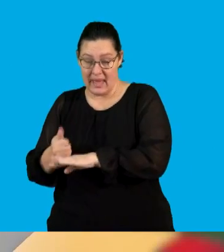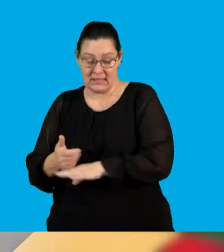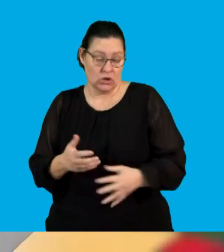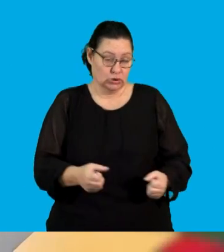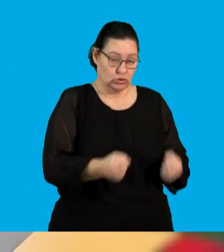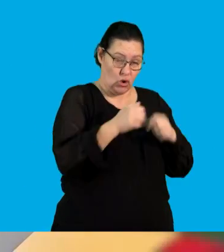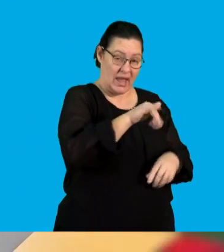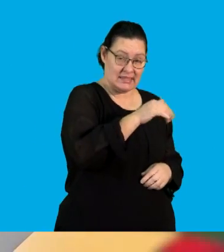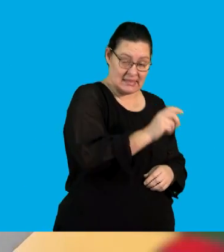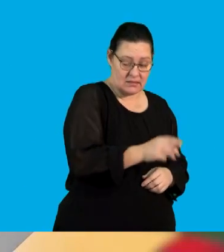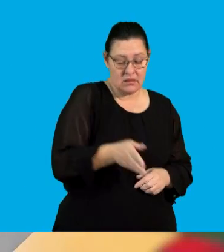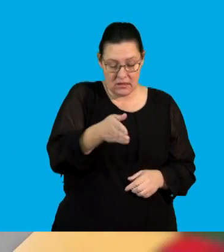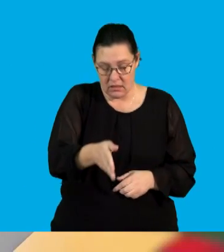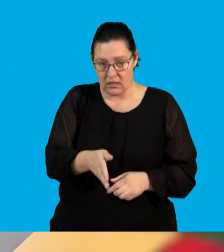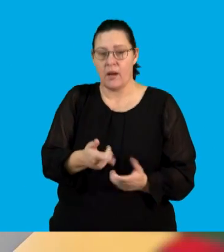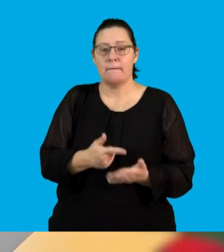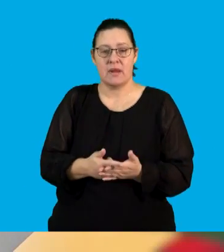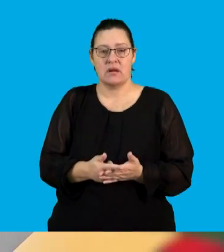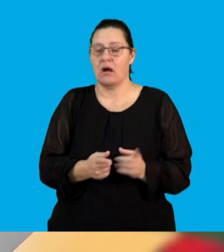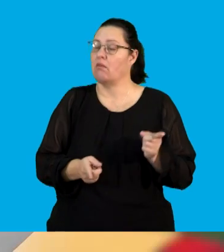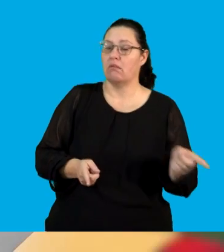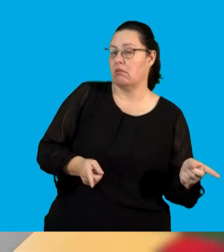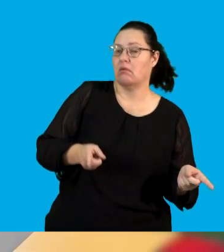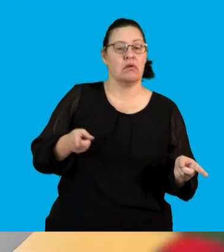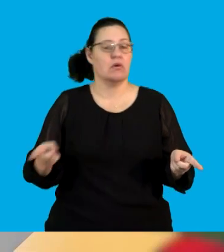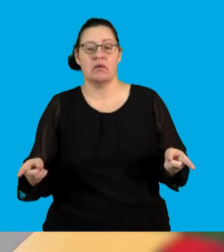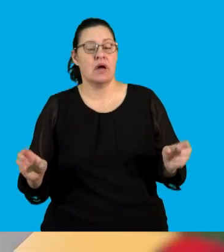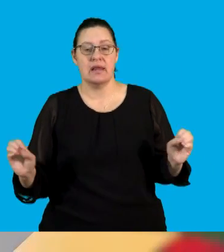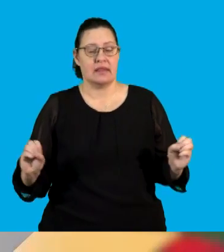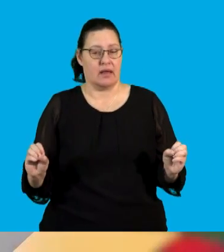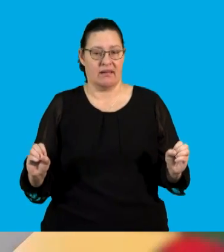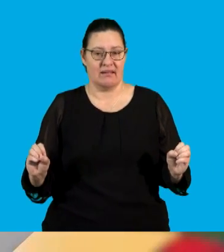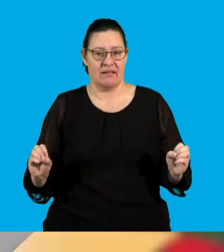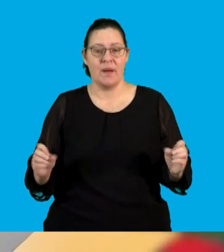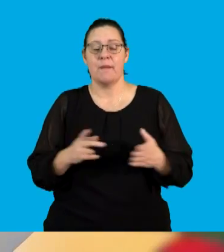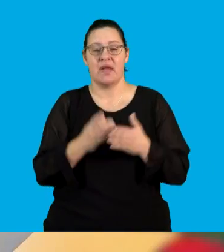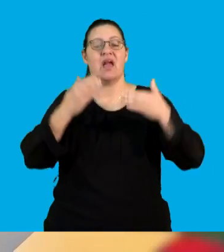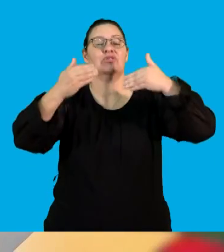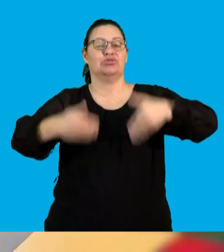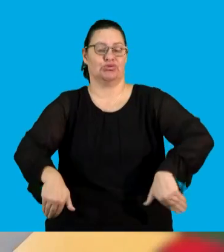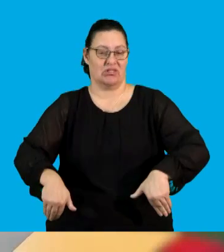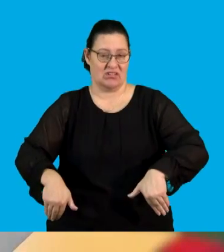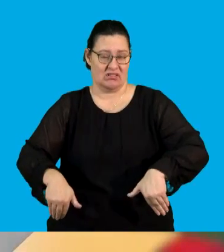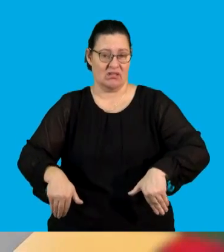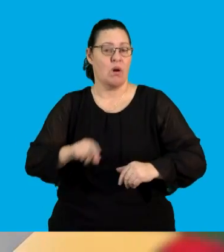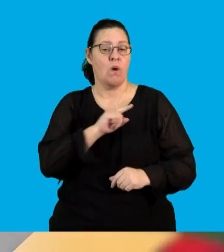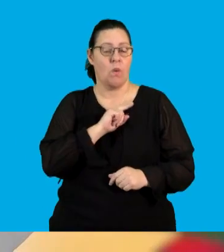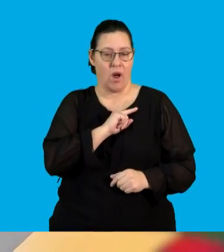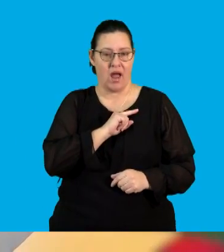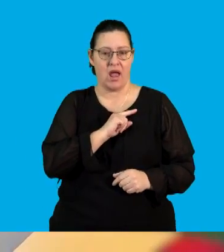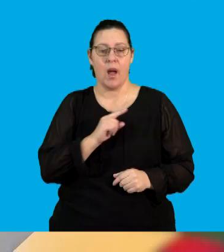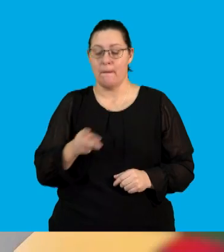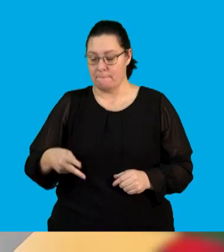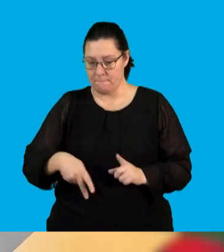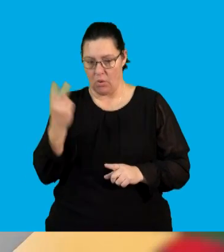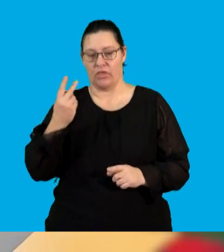base and a strong acid, the product formed there will not be either a strong base or a strong acid. It is going to be a neutral substance